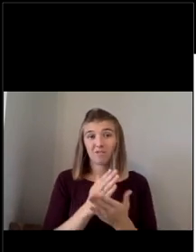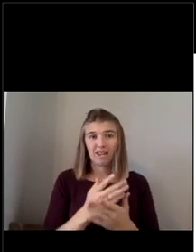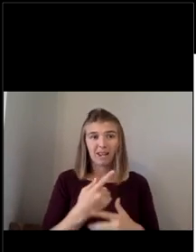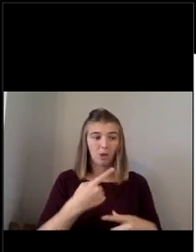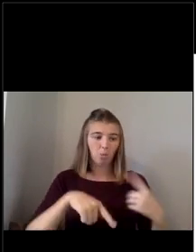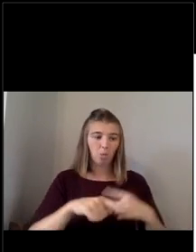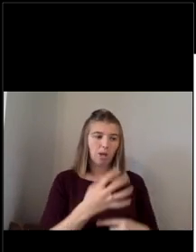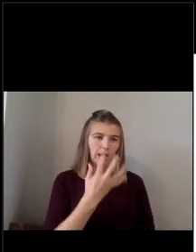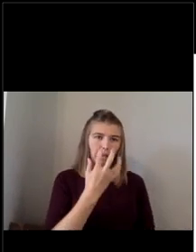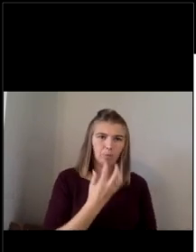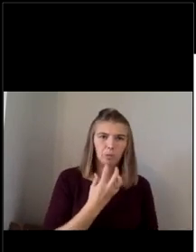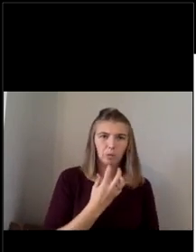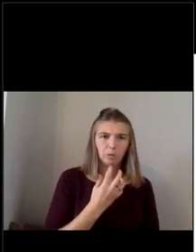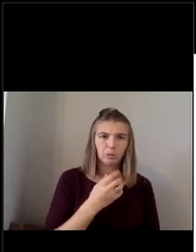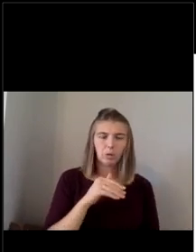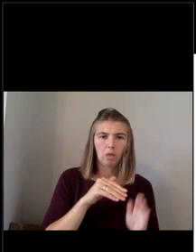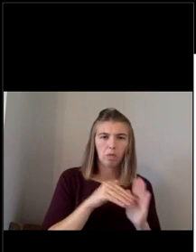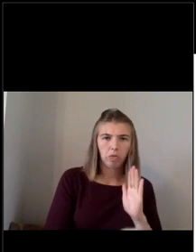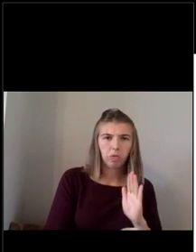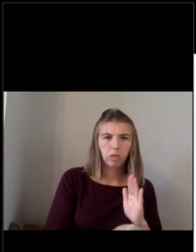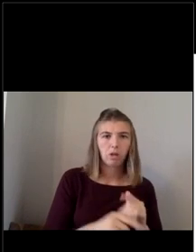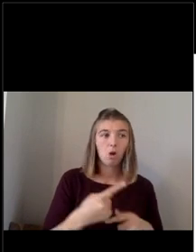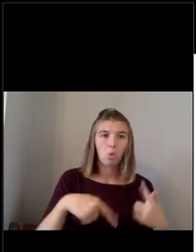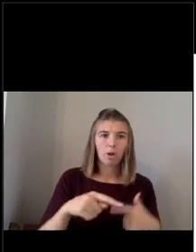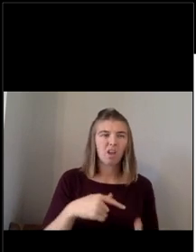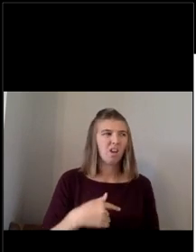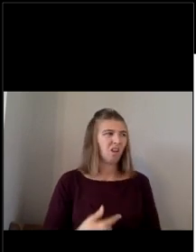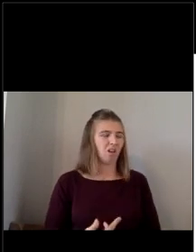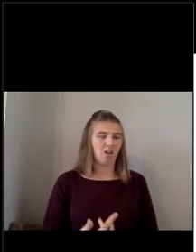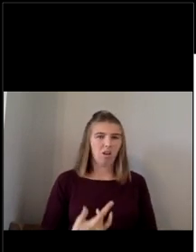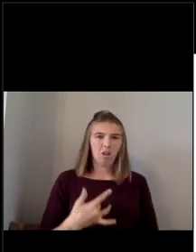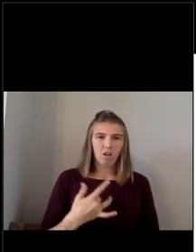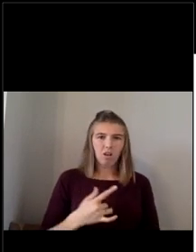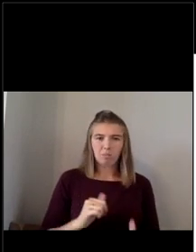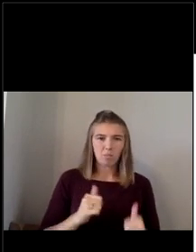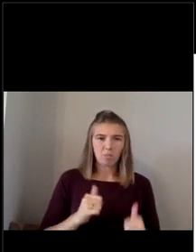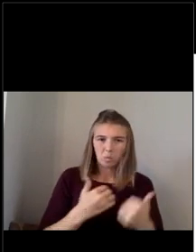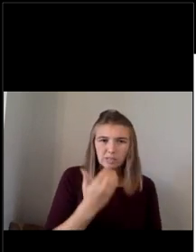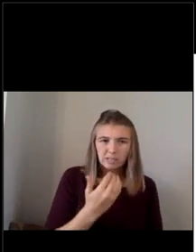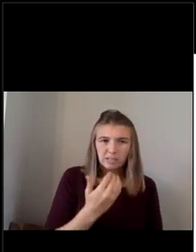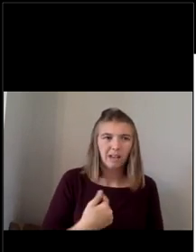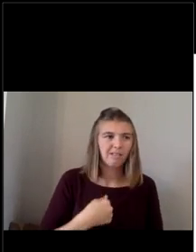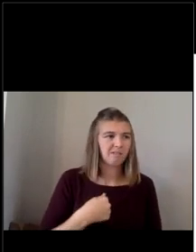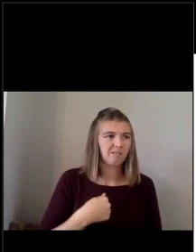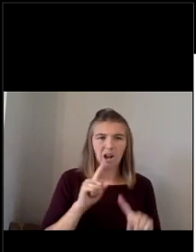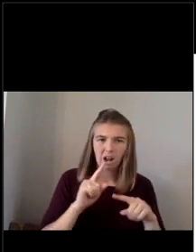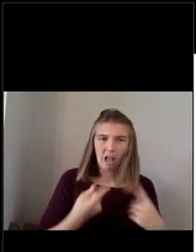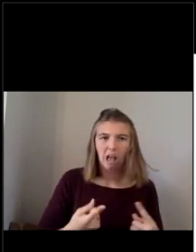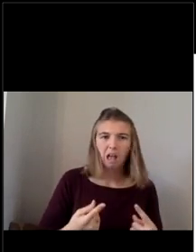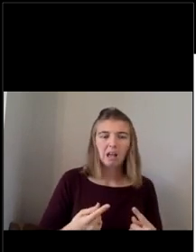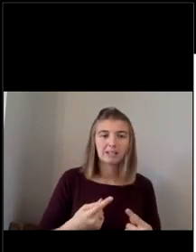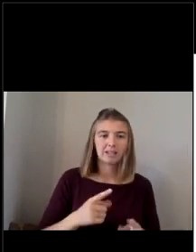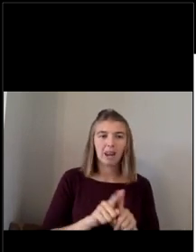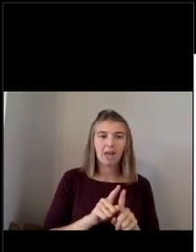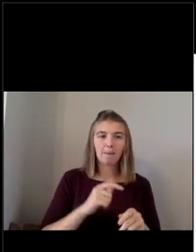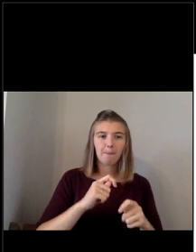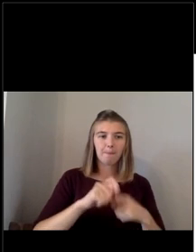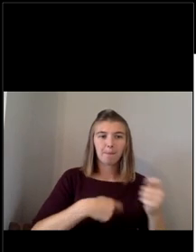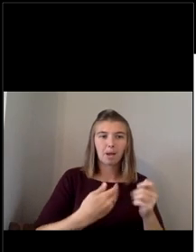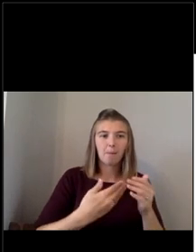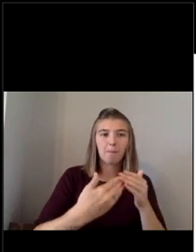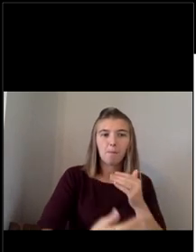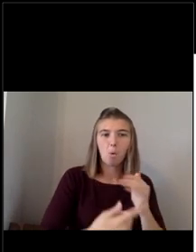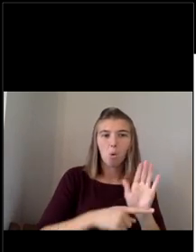those sensations as evidence of our own incompetence or our lack of ability. And that in turn only compounds the